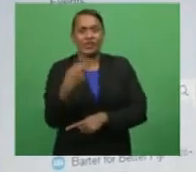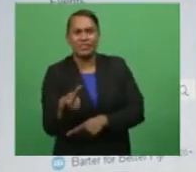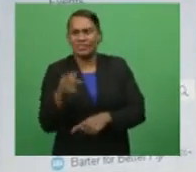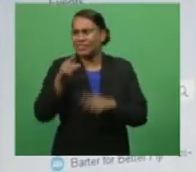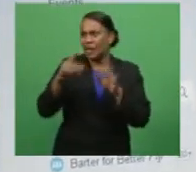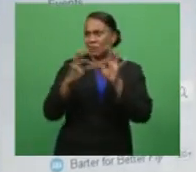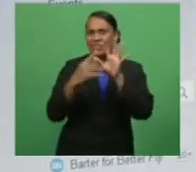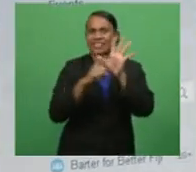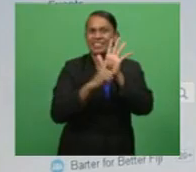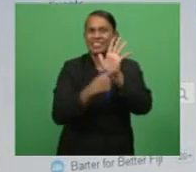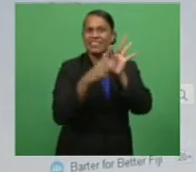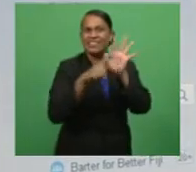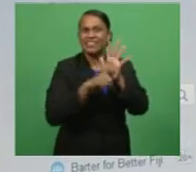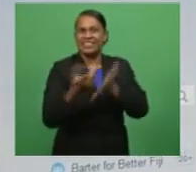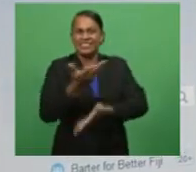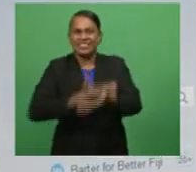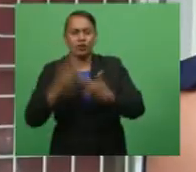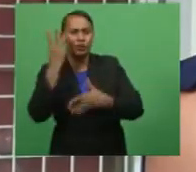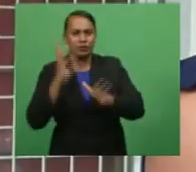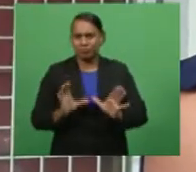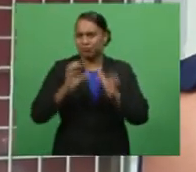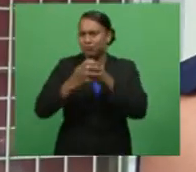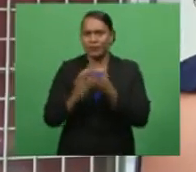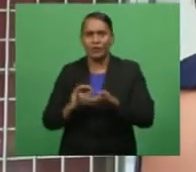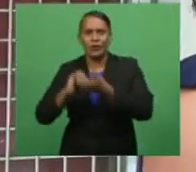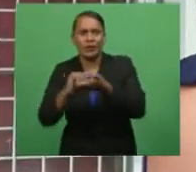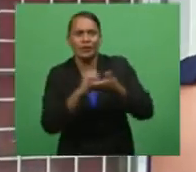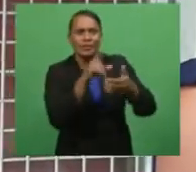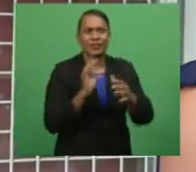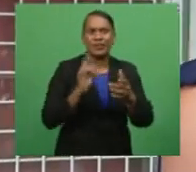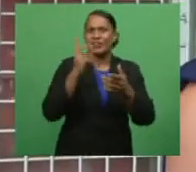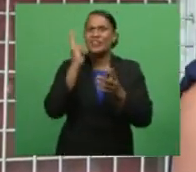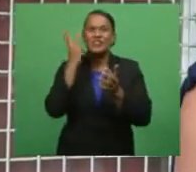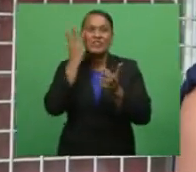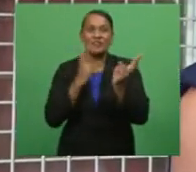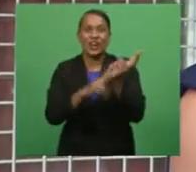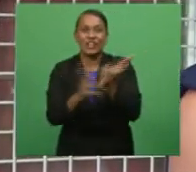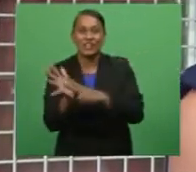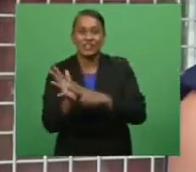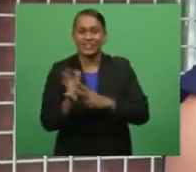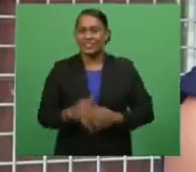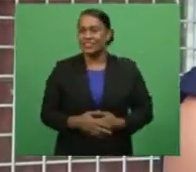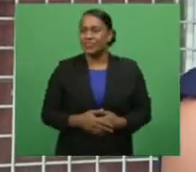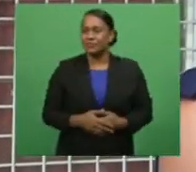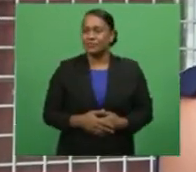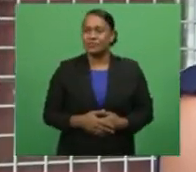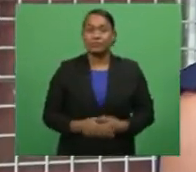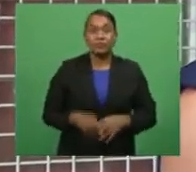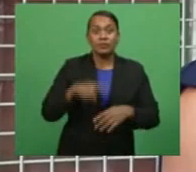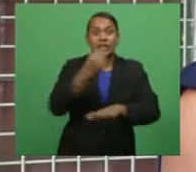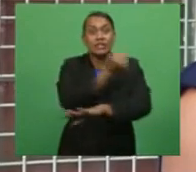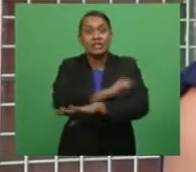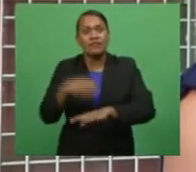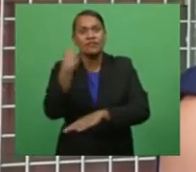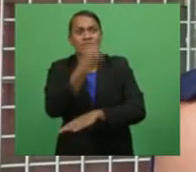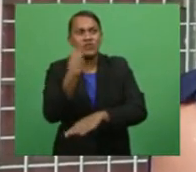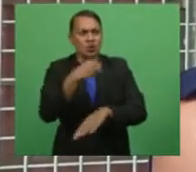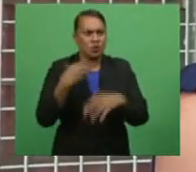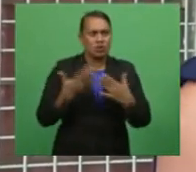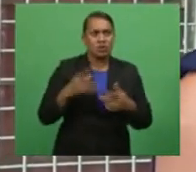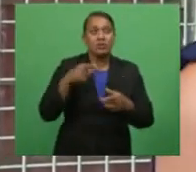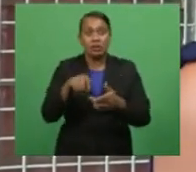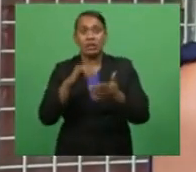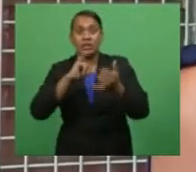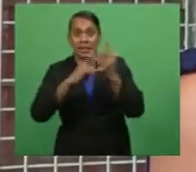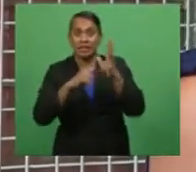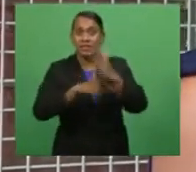as a means of helping the women of her village. Apart from getting these seafood during the week, Saturday mornings they have to be up